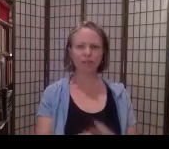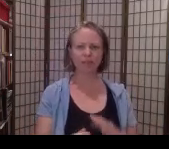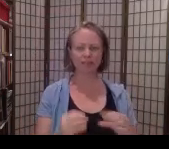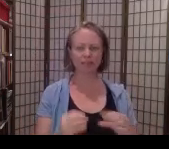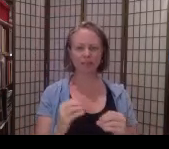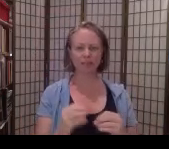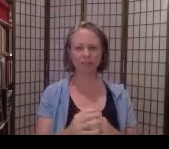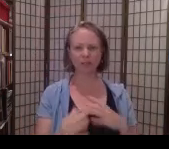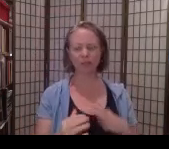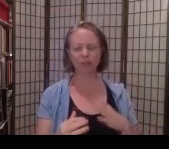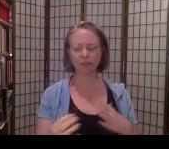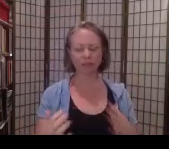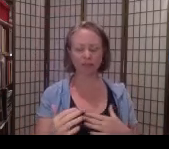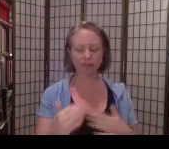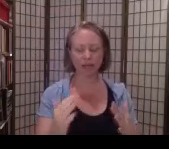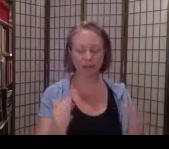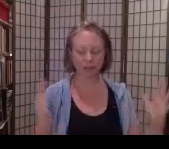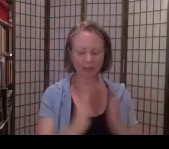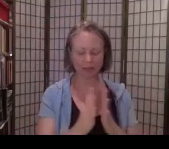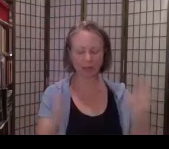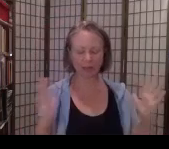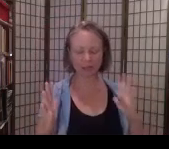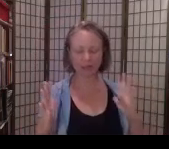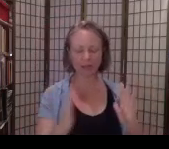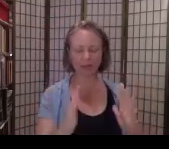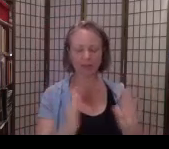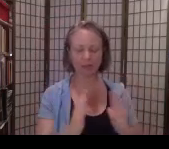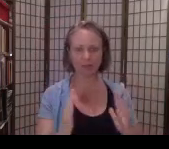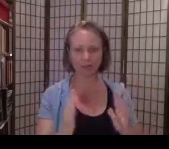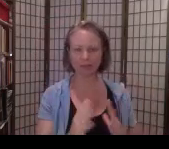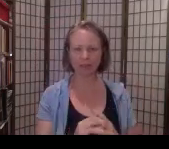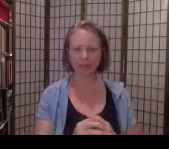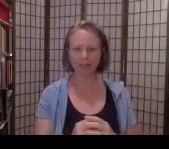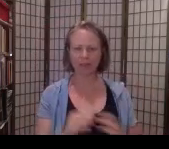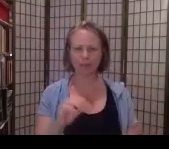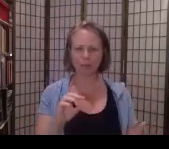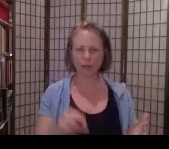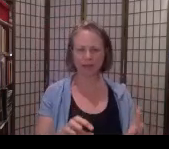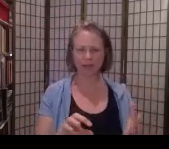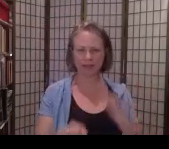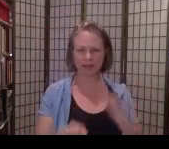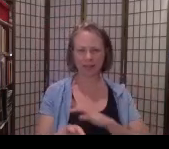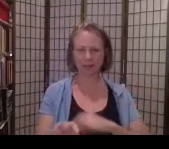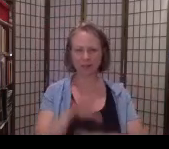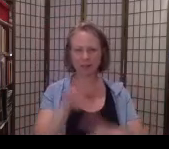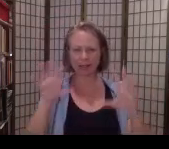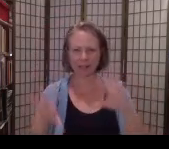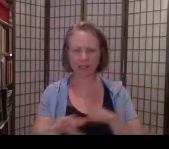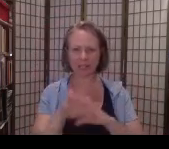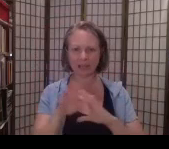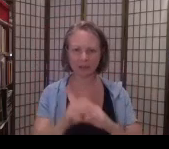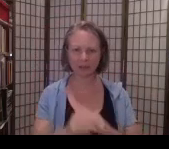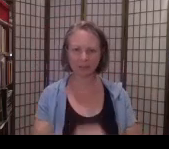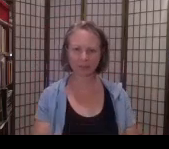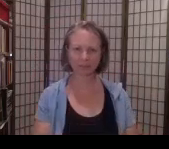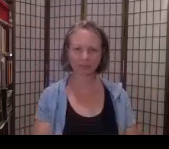showing like the different, you know, different animals have different lengths of life. And there's a way that this actually combines all